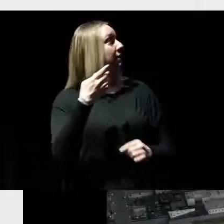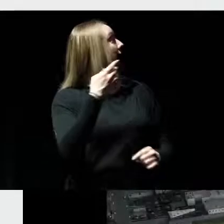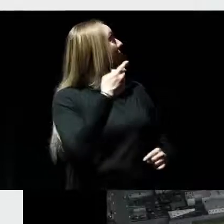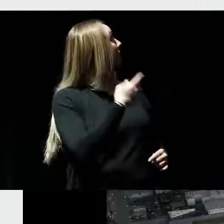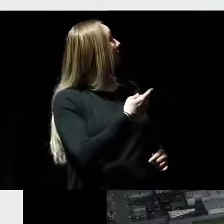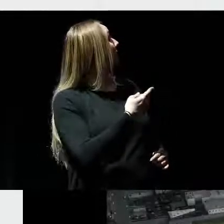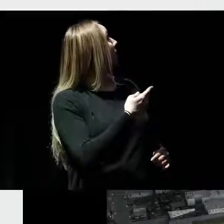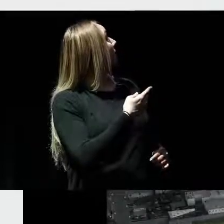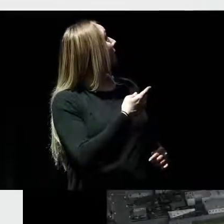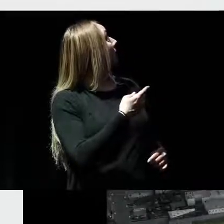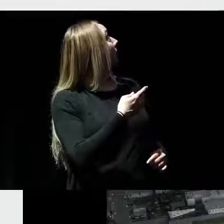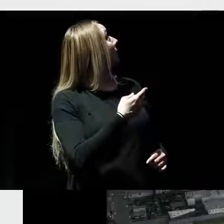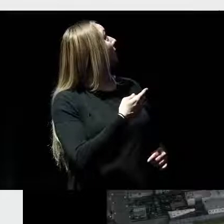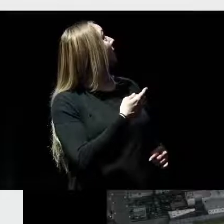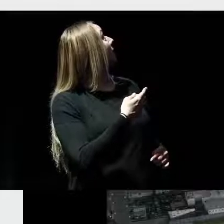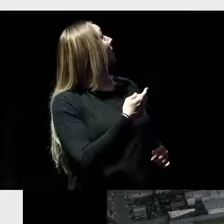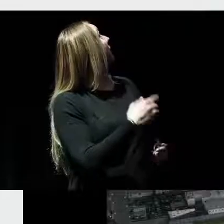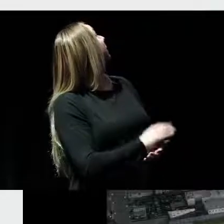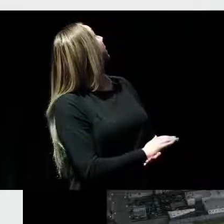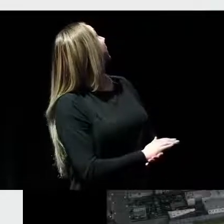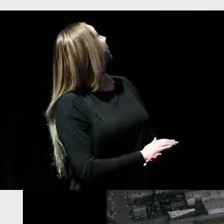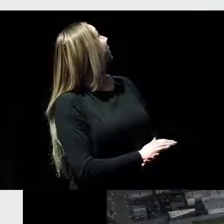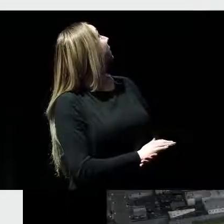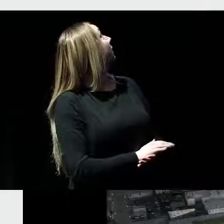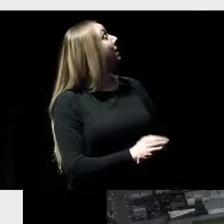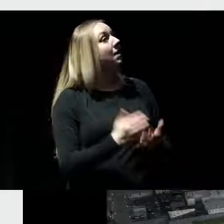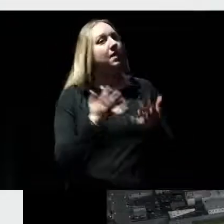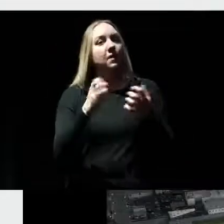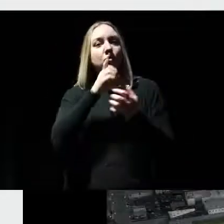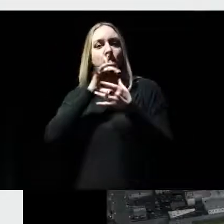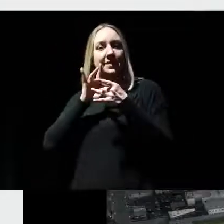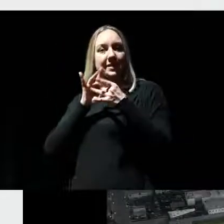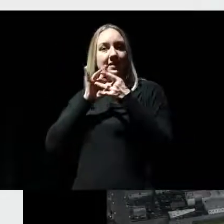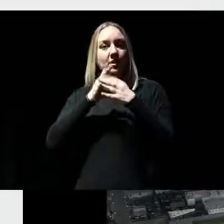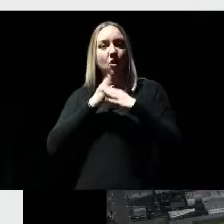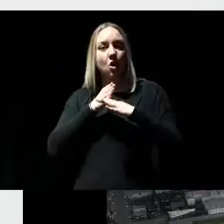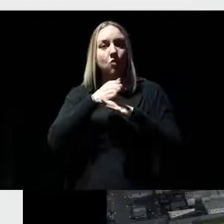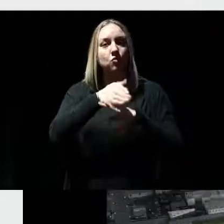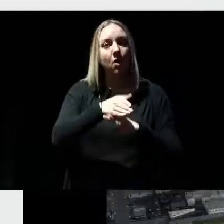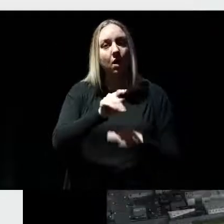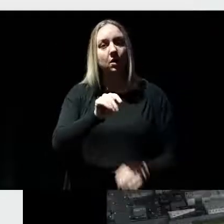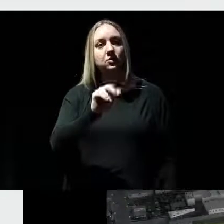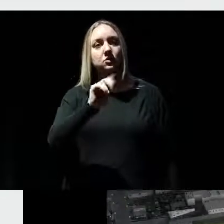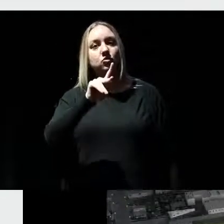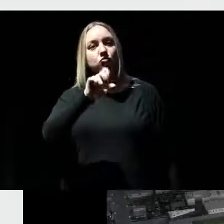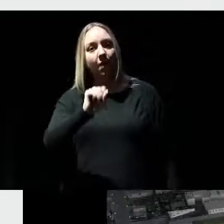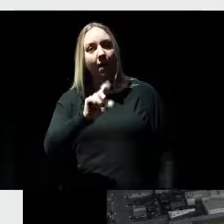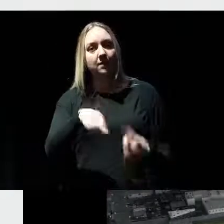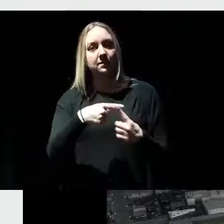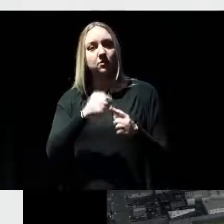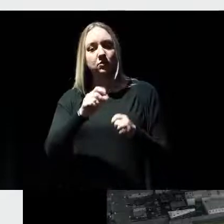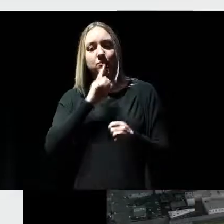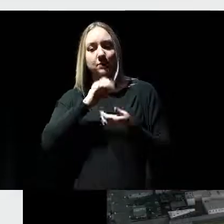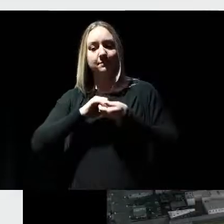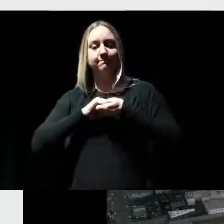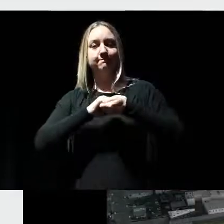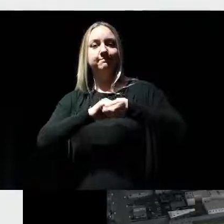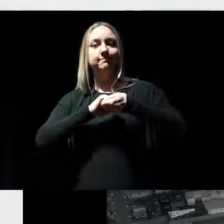to create a connection across the tracks to the river, knitting together the